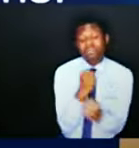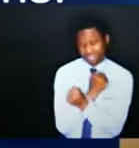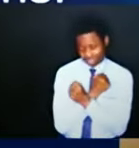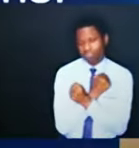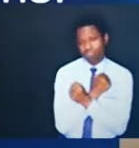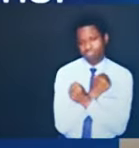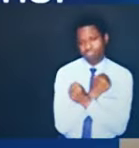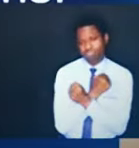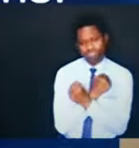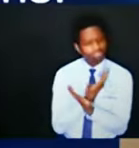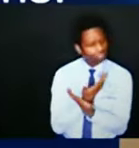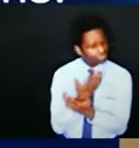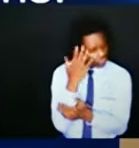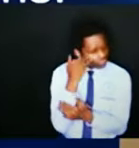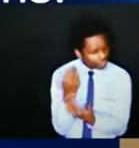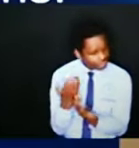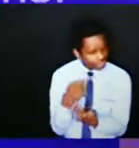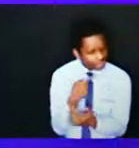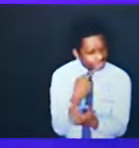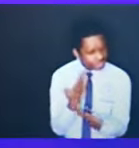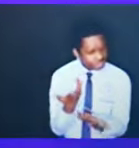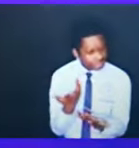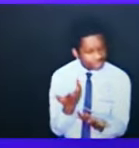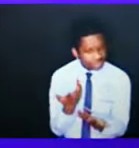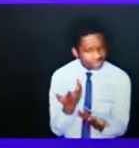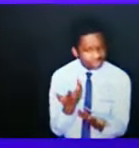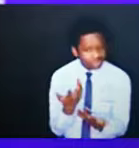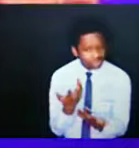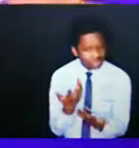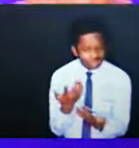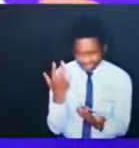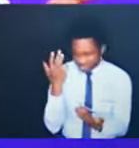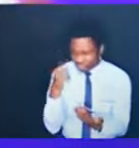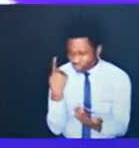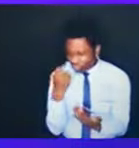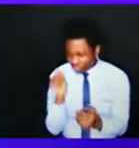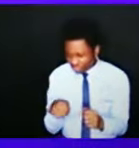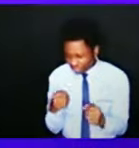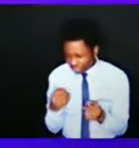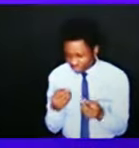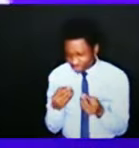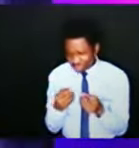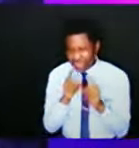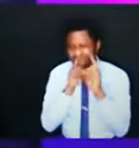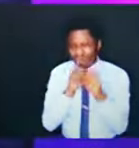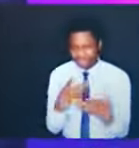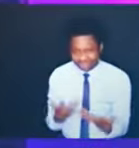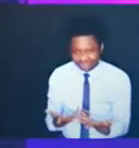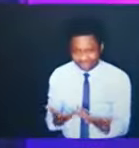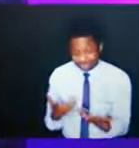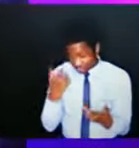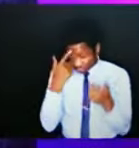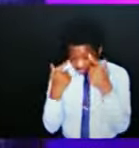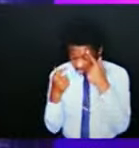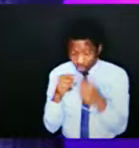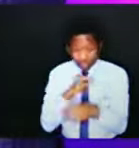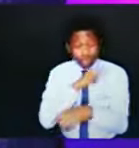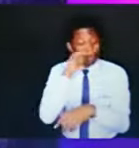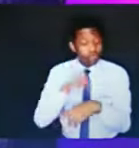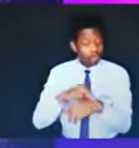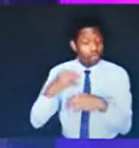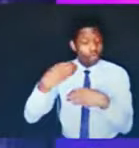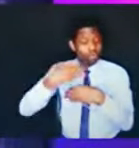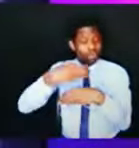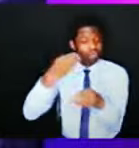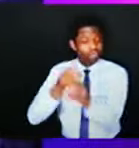there. Why am I saying? I didn't see and I can say. Who can give me the answer? Because all creations